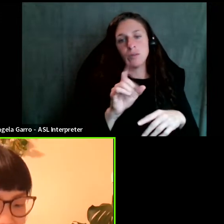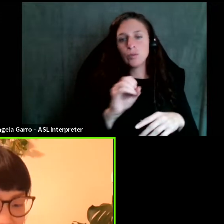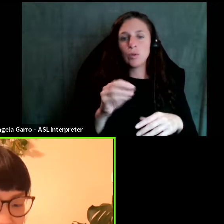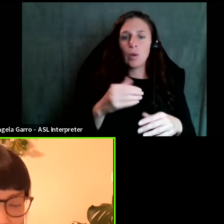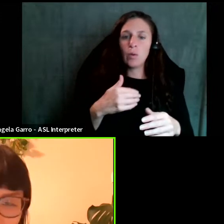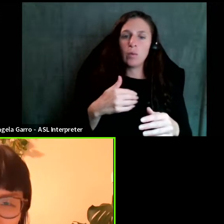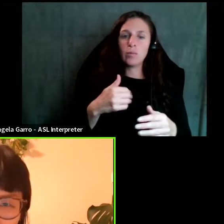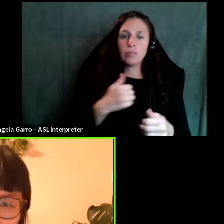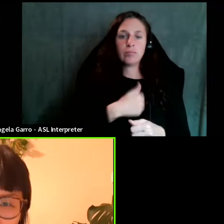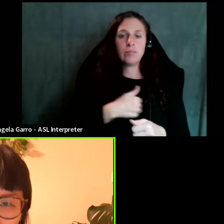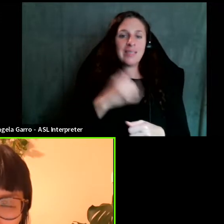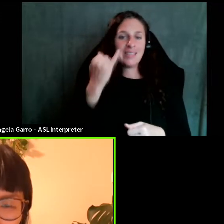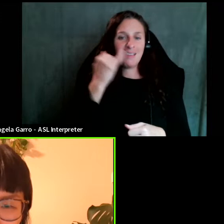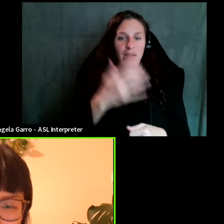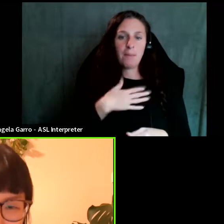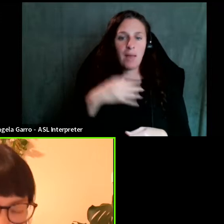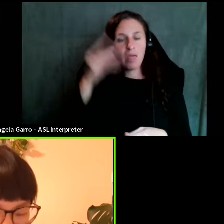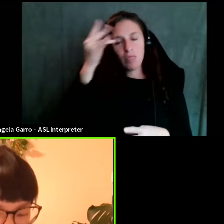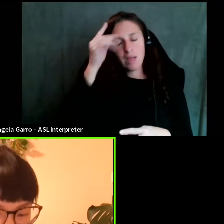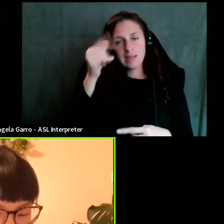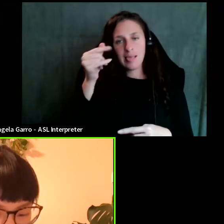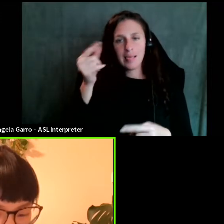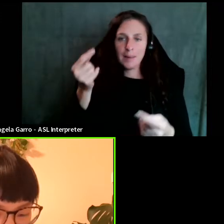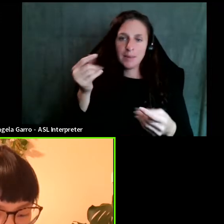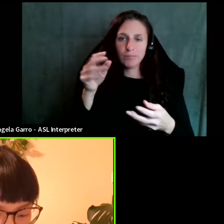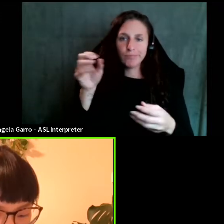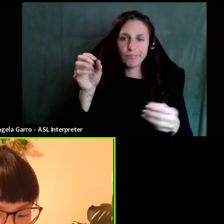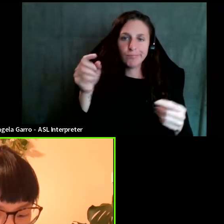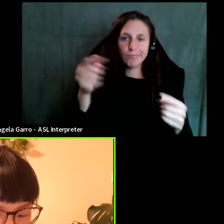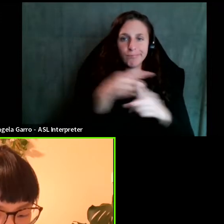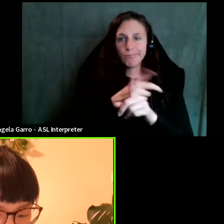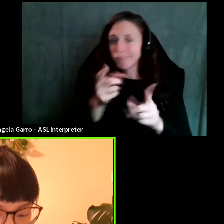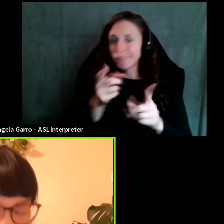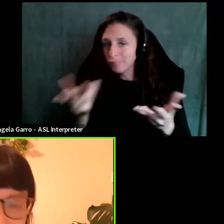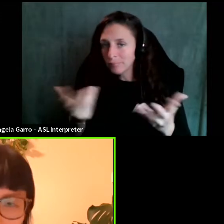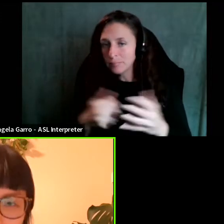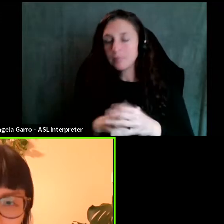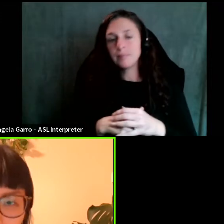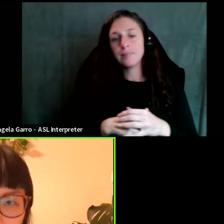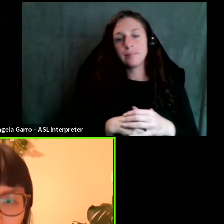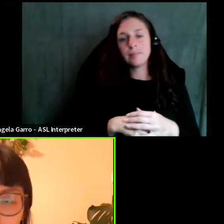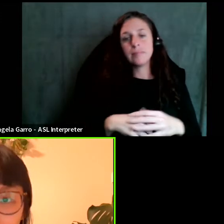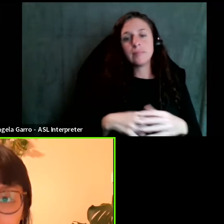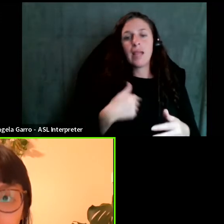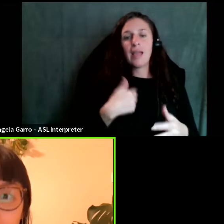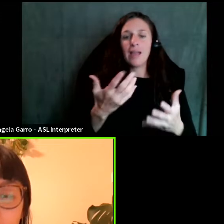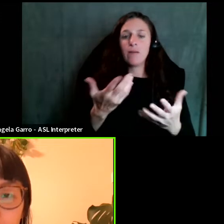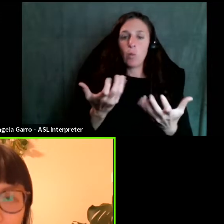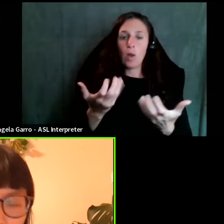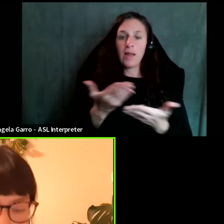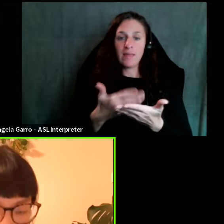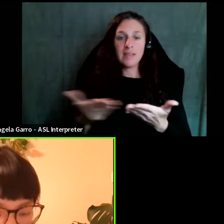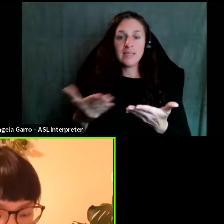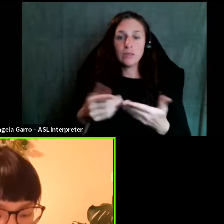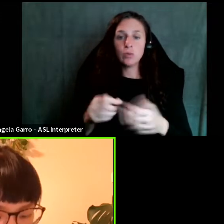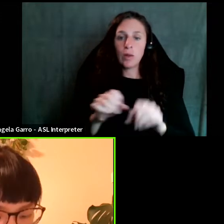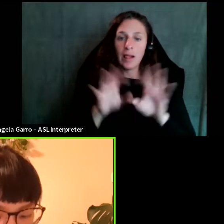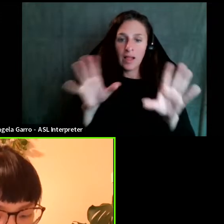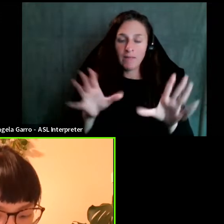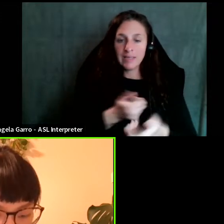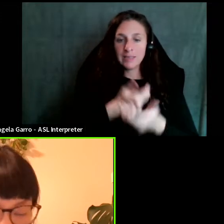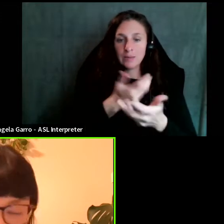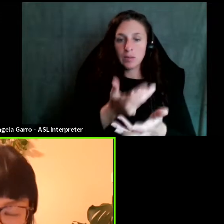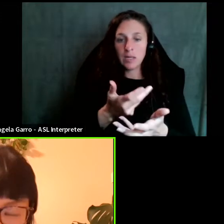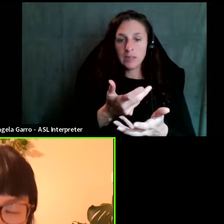if my thoughts are a little all over the place, but I have some things I'd like to clarify and express on the behalf